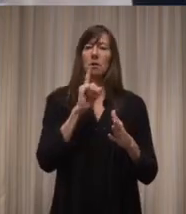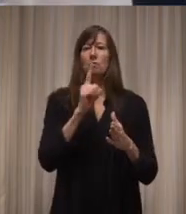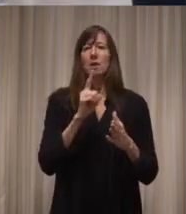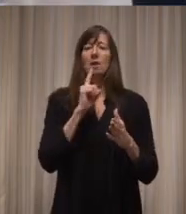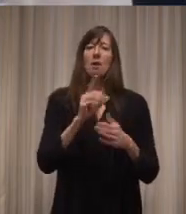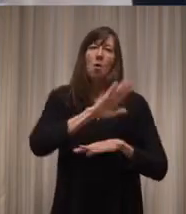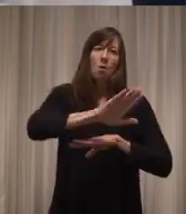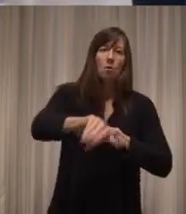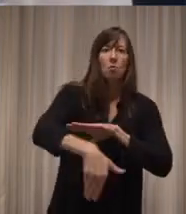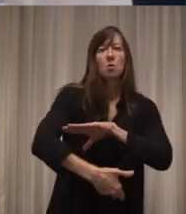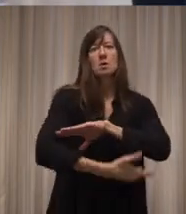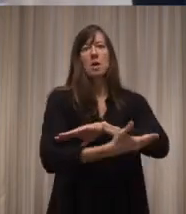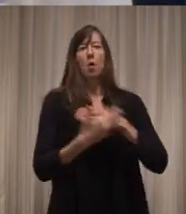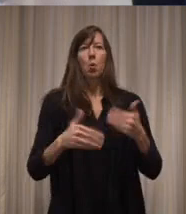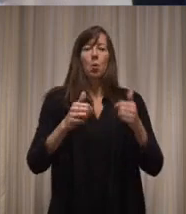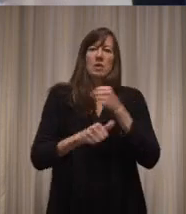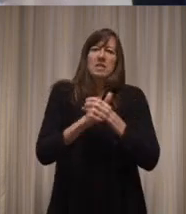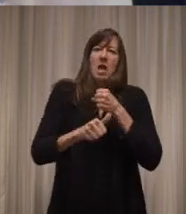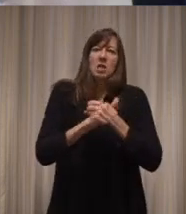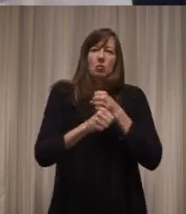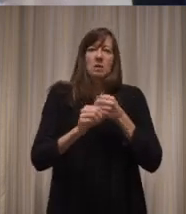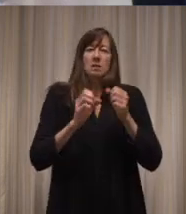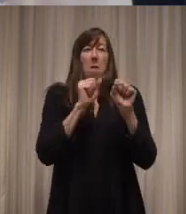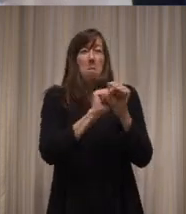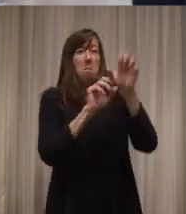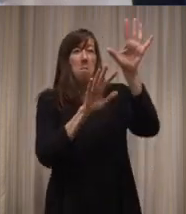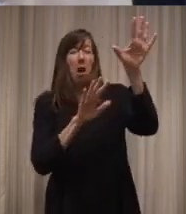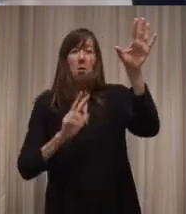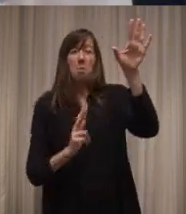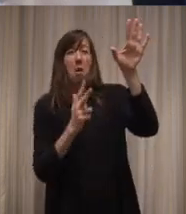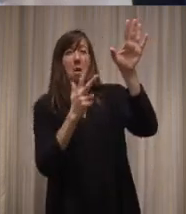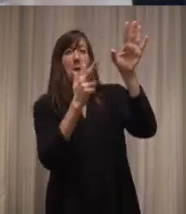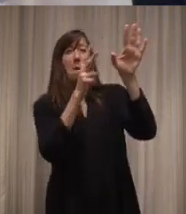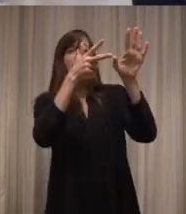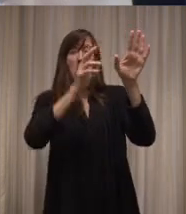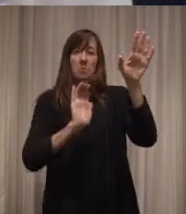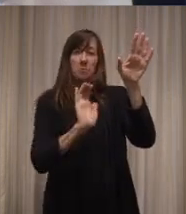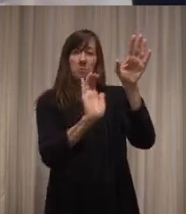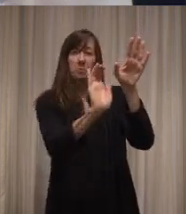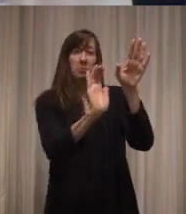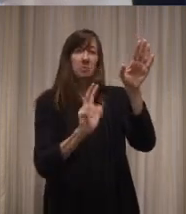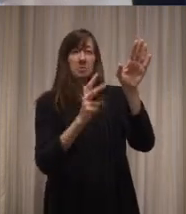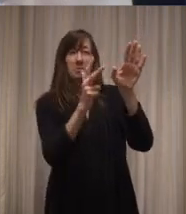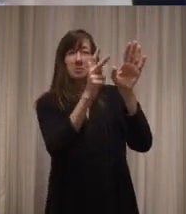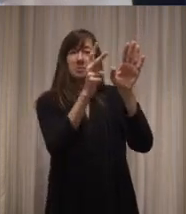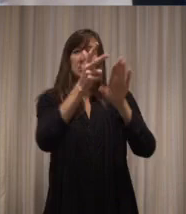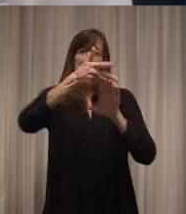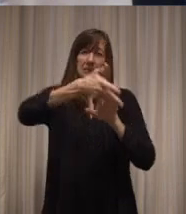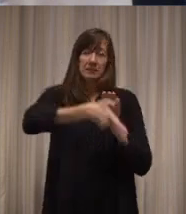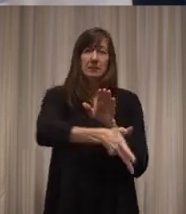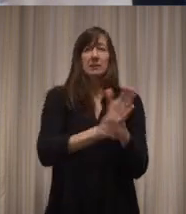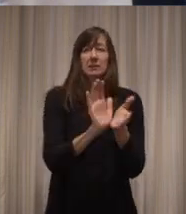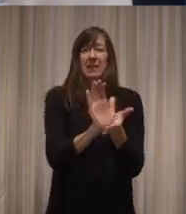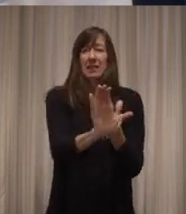night in some dangerous conditions, clearing mountain passes and dangerous roads in the dark with limited visibility.